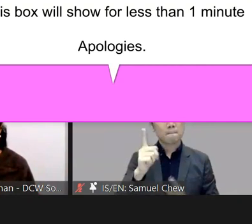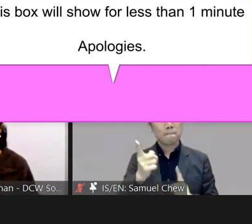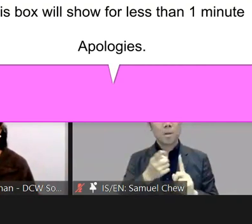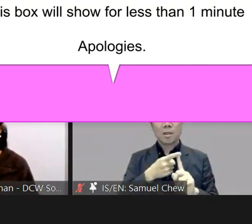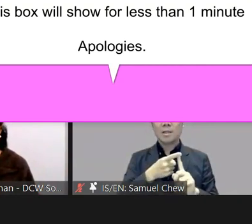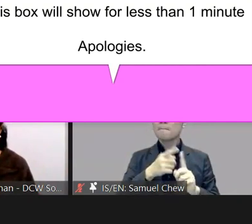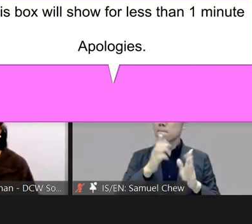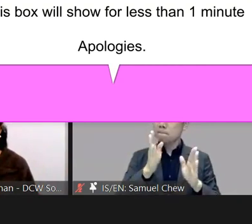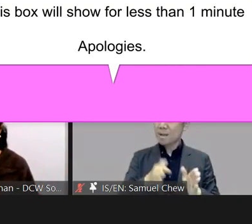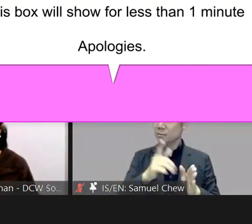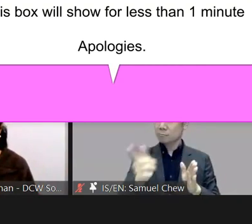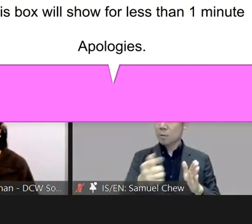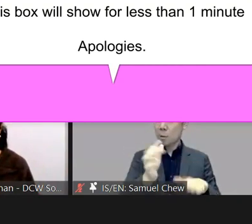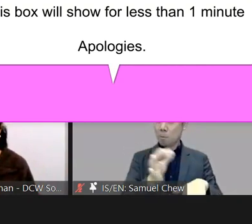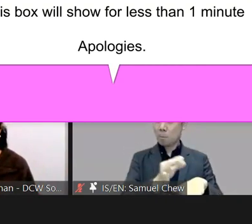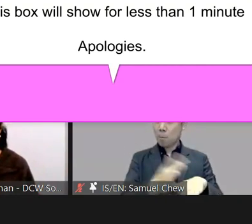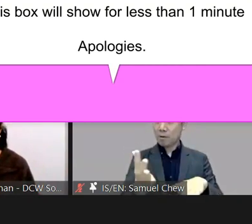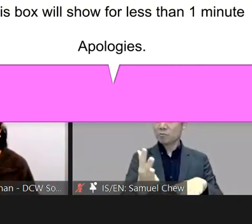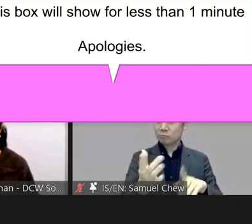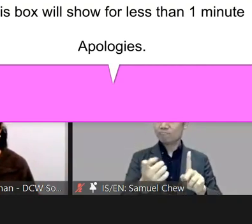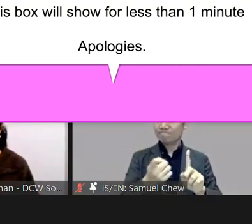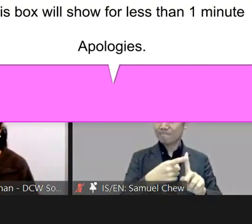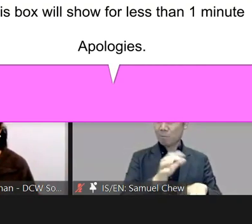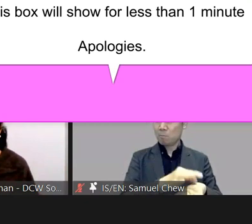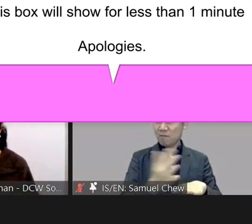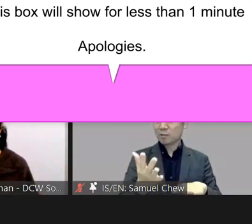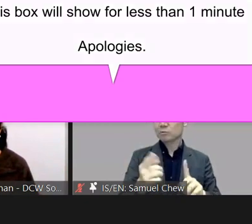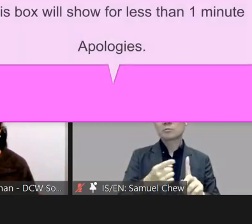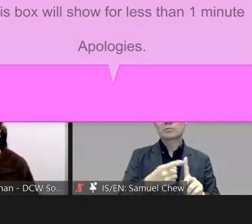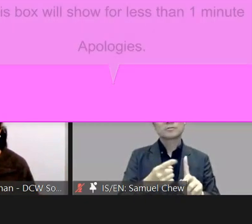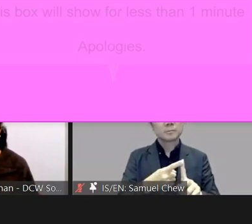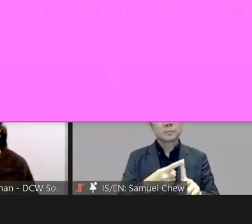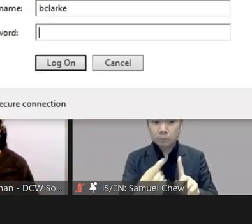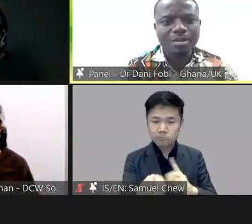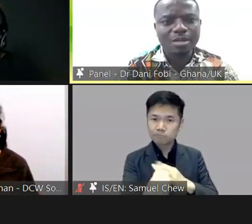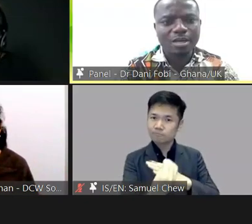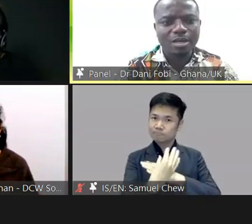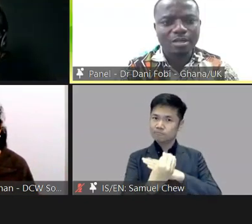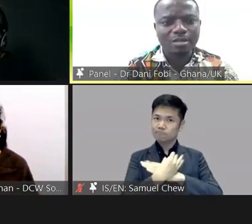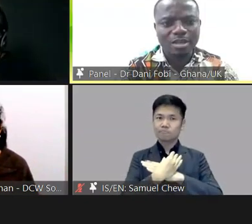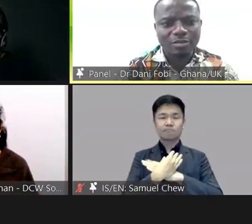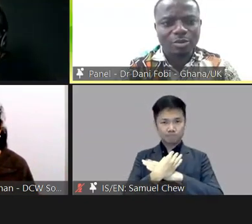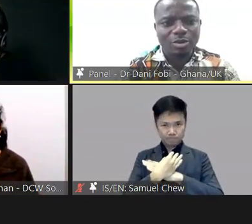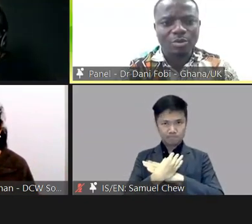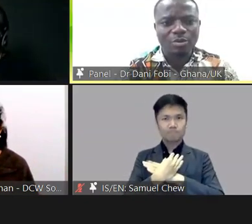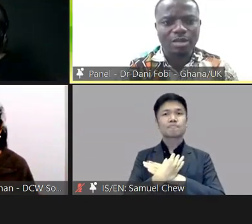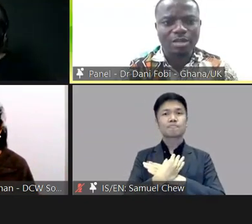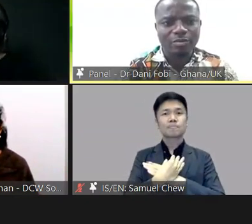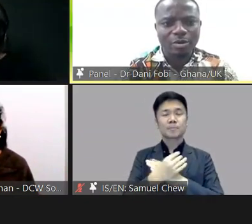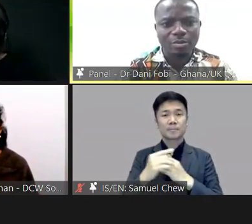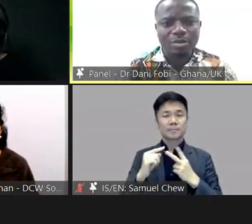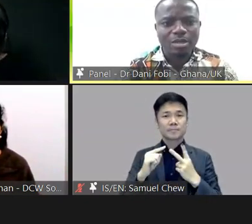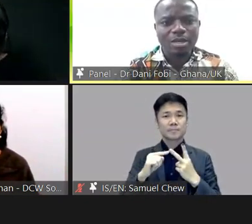the available options, and the potential benefits that the deaf children will